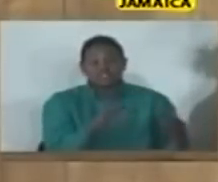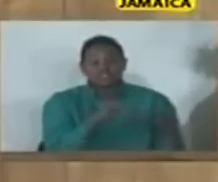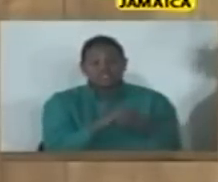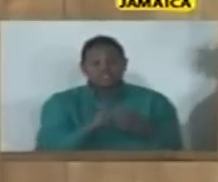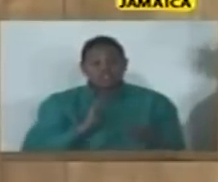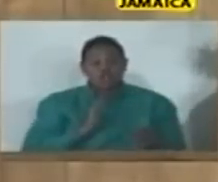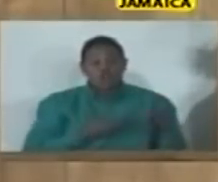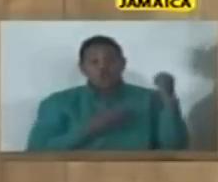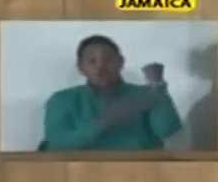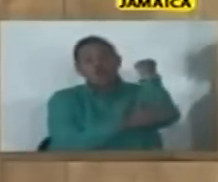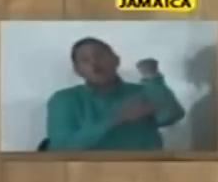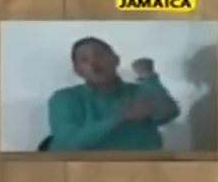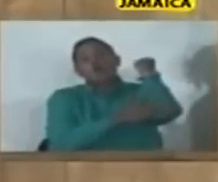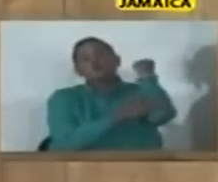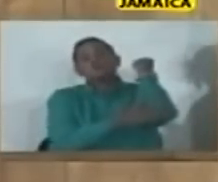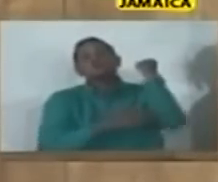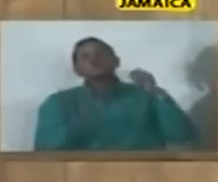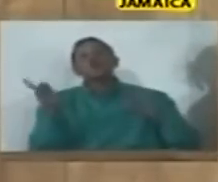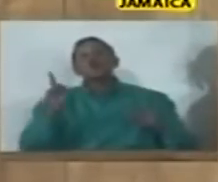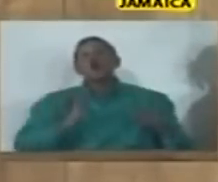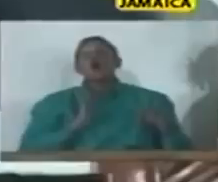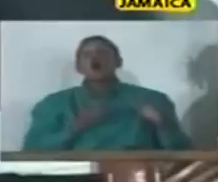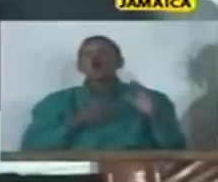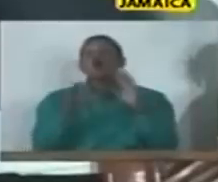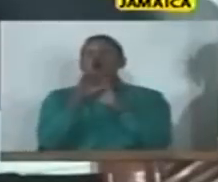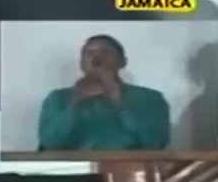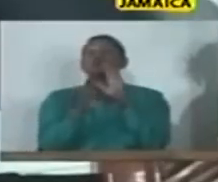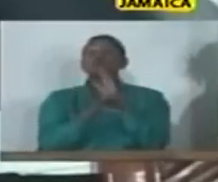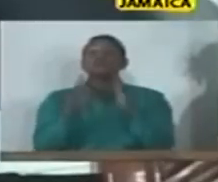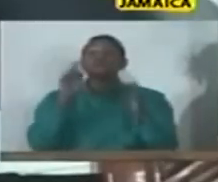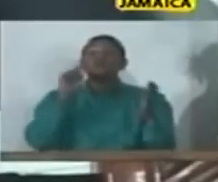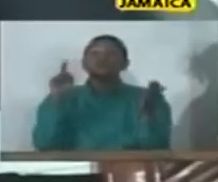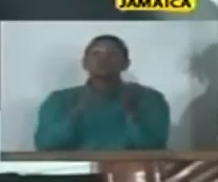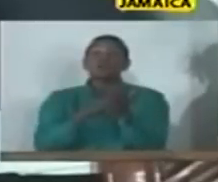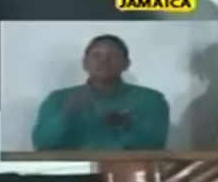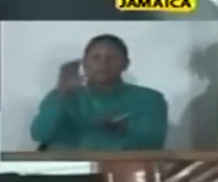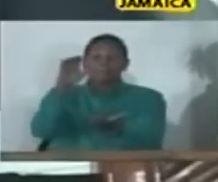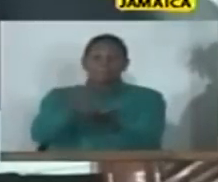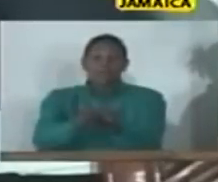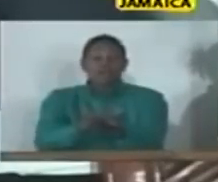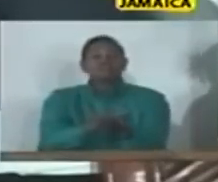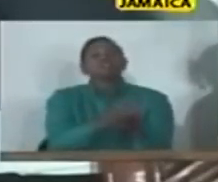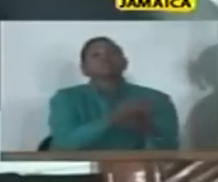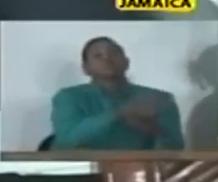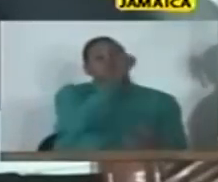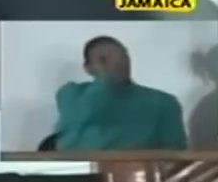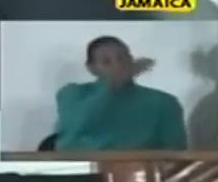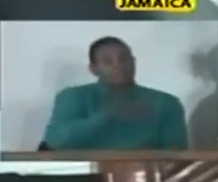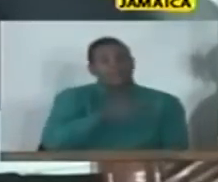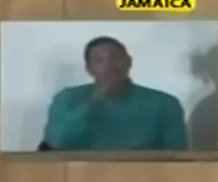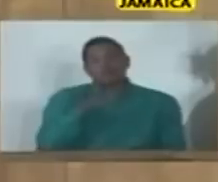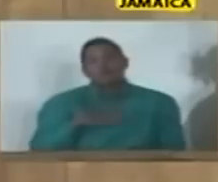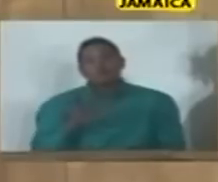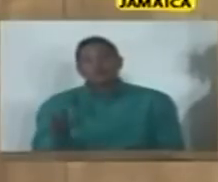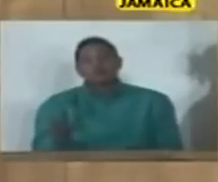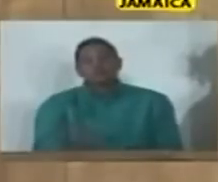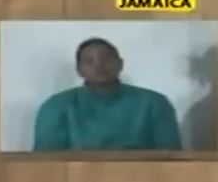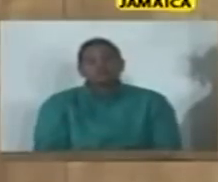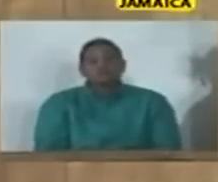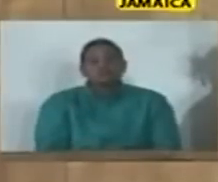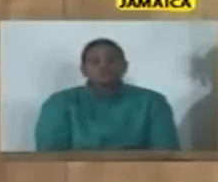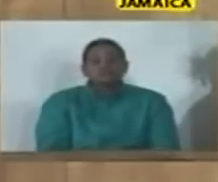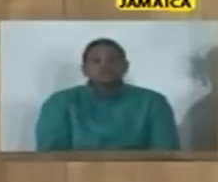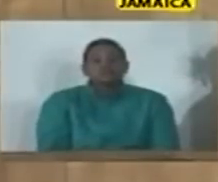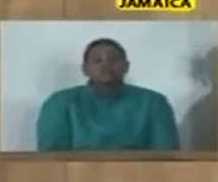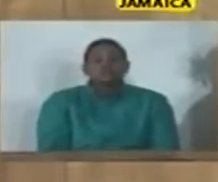our country where our Constitution recognizes marriage by a male and a female. So how this pass the policy?